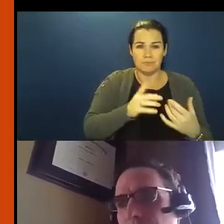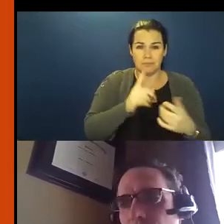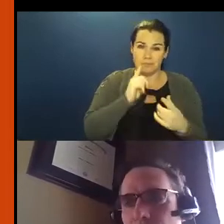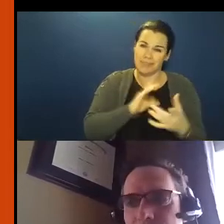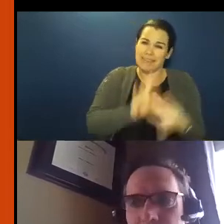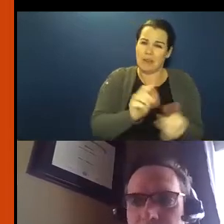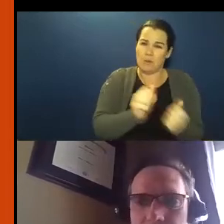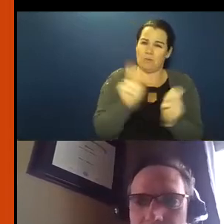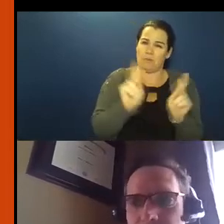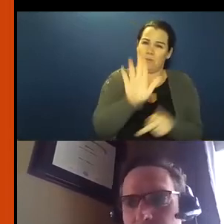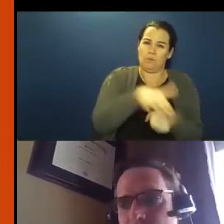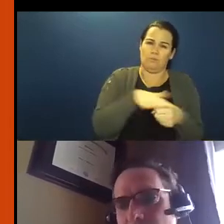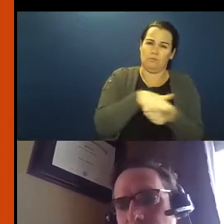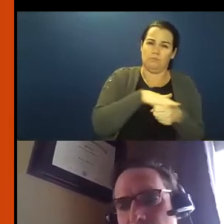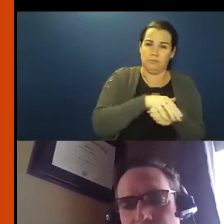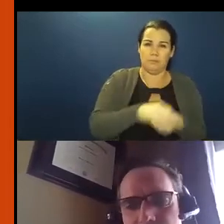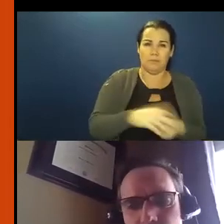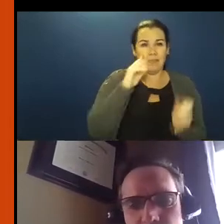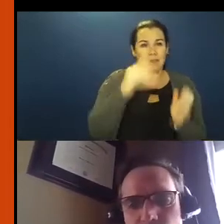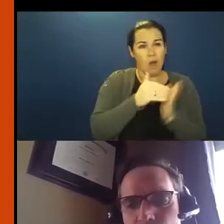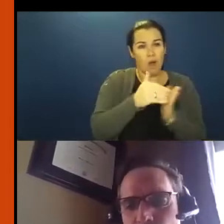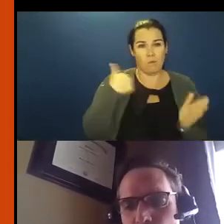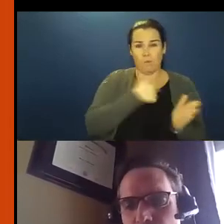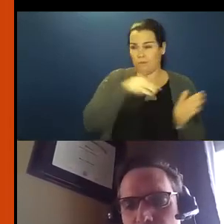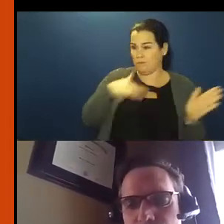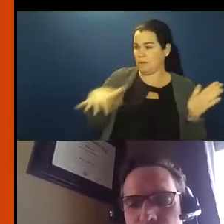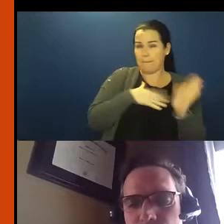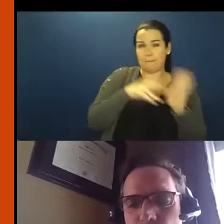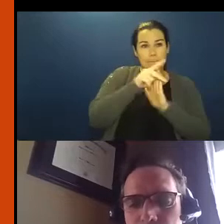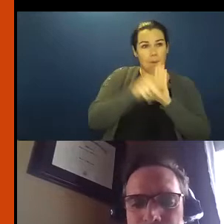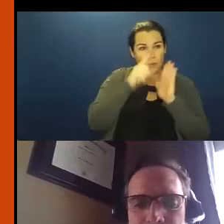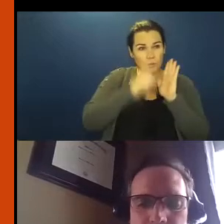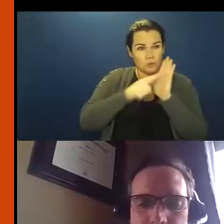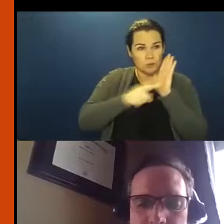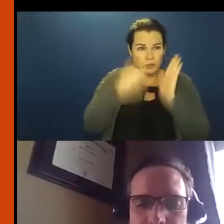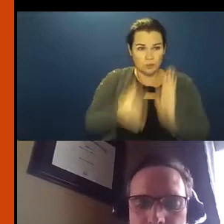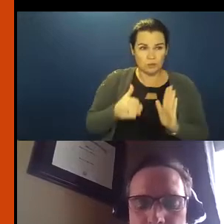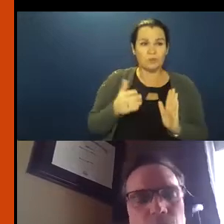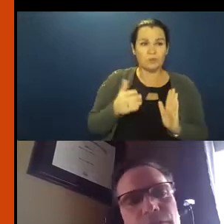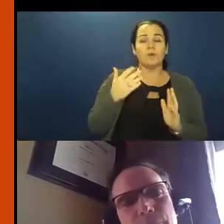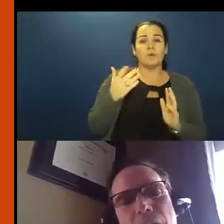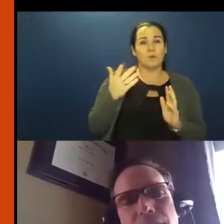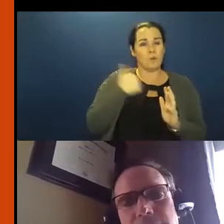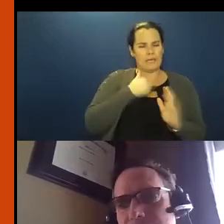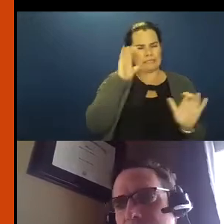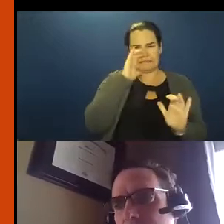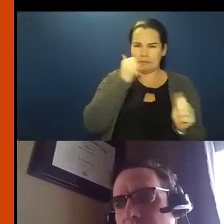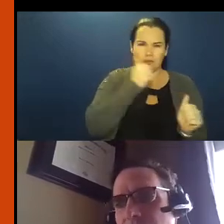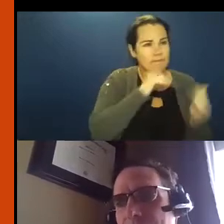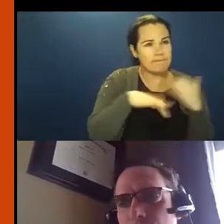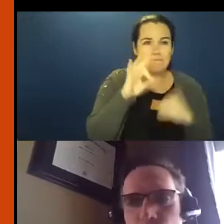local area. I think a lot of times as policy researchers, we often look for the perfect